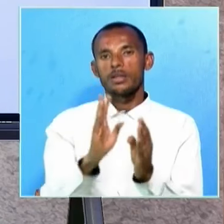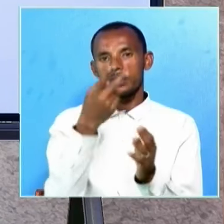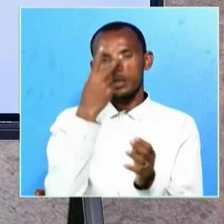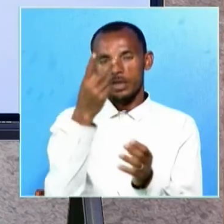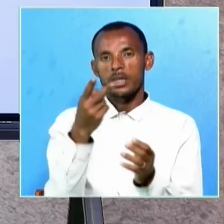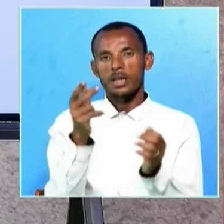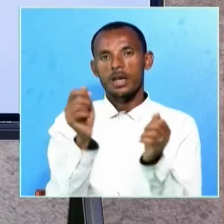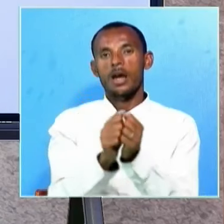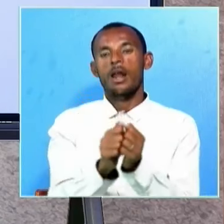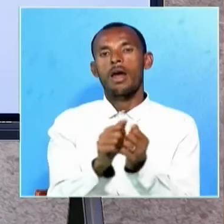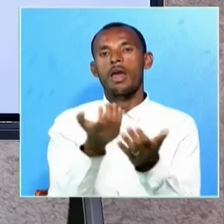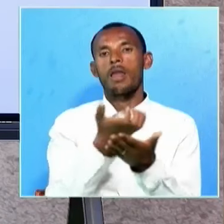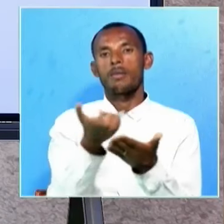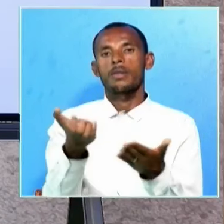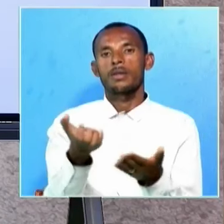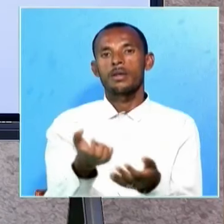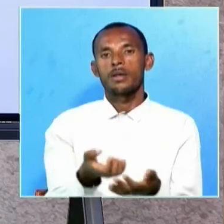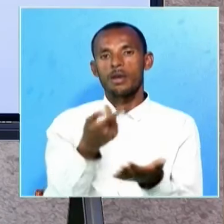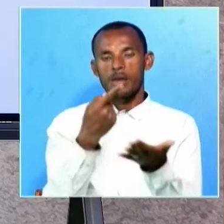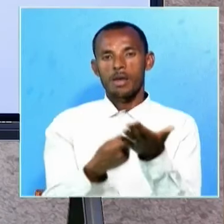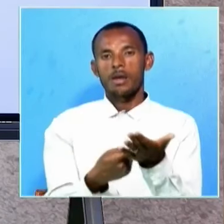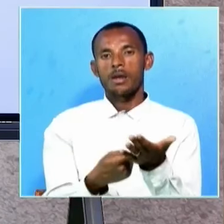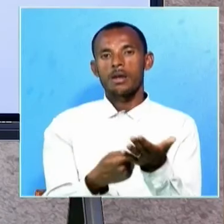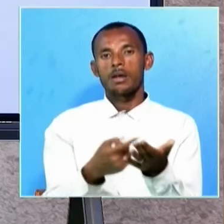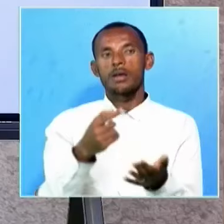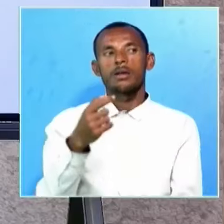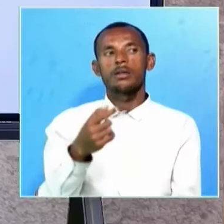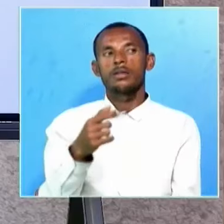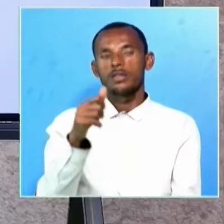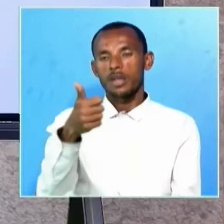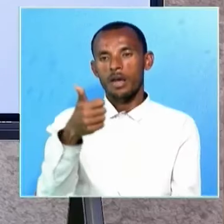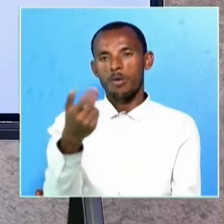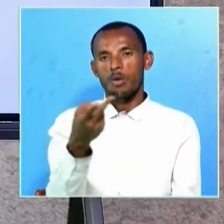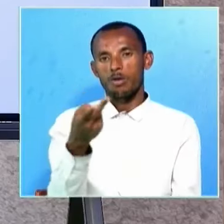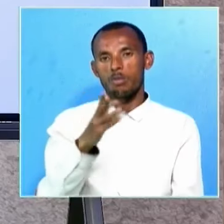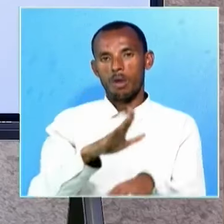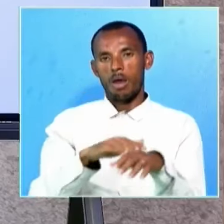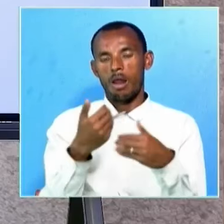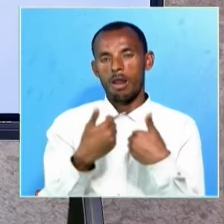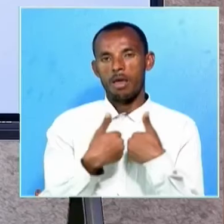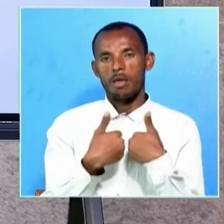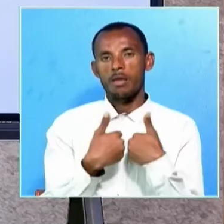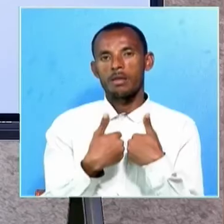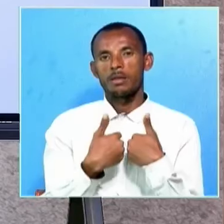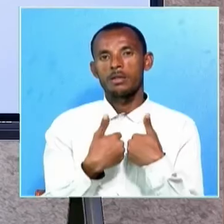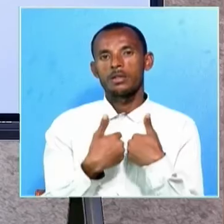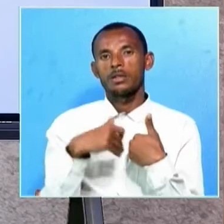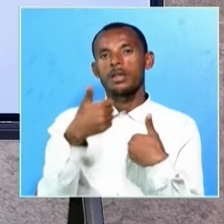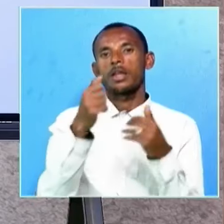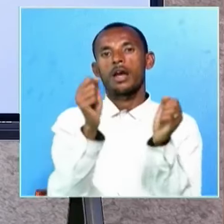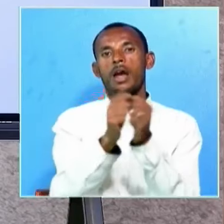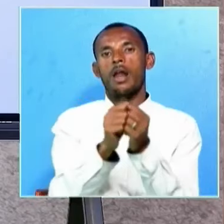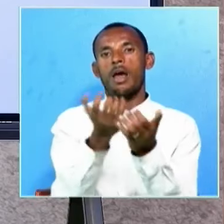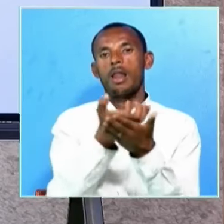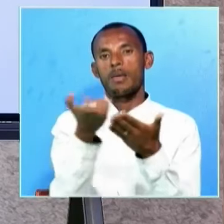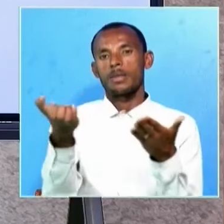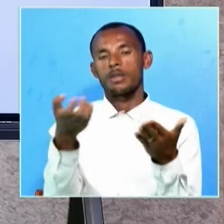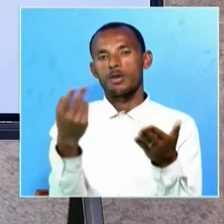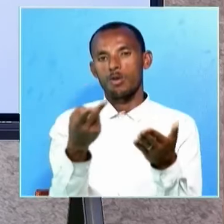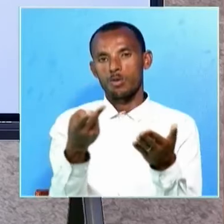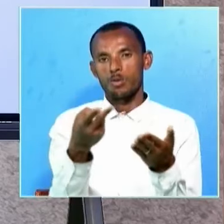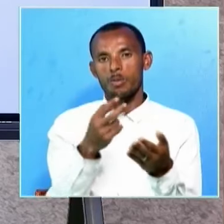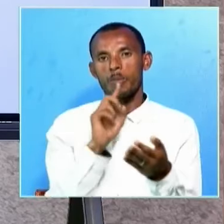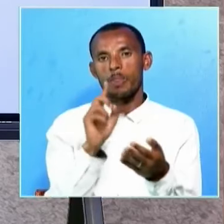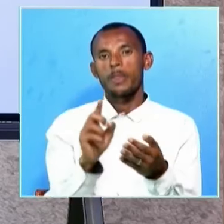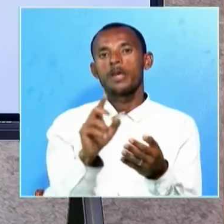common elements. Here, 10, there is 10 there. So 10 is a common element for both.